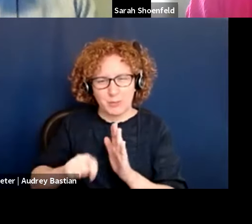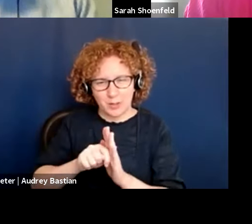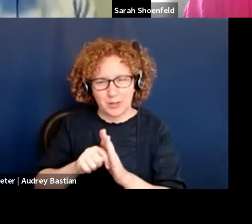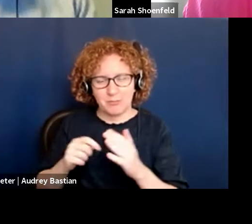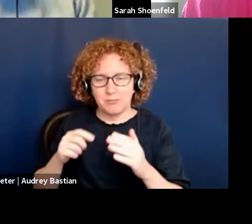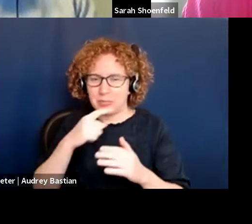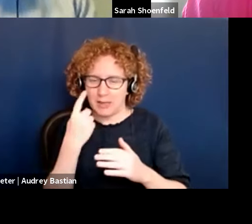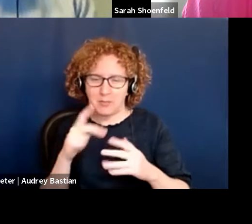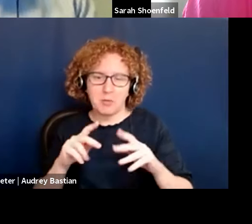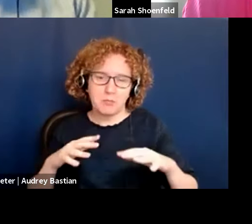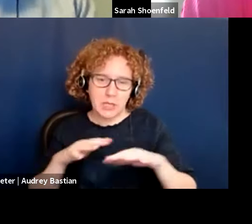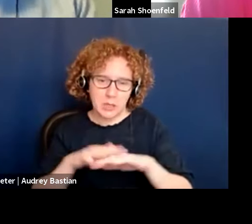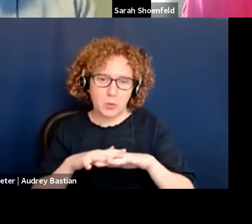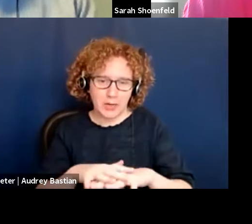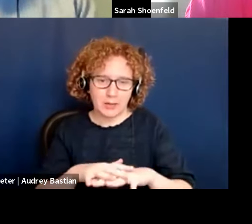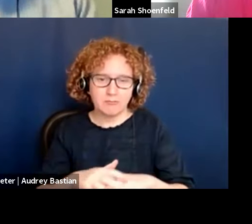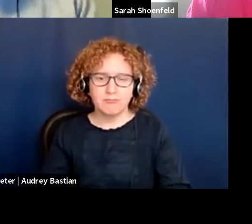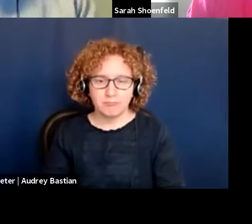integrated,